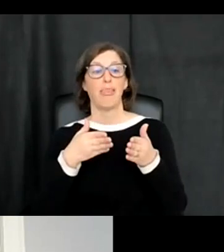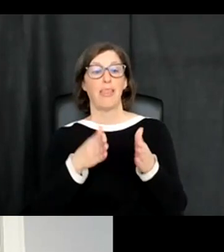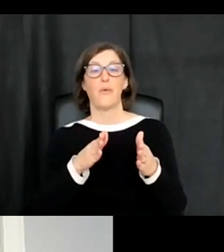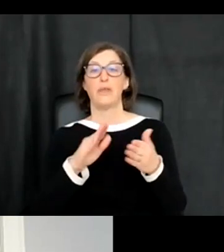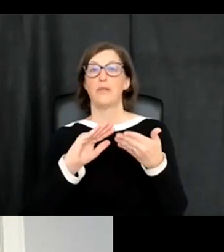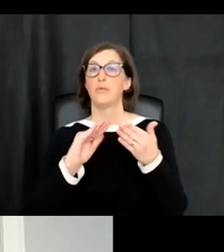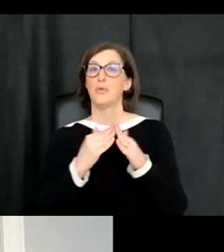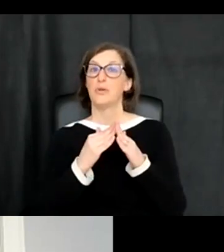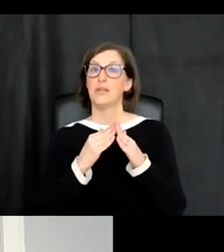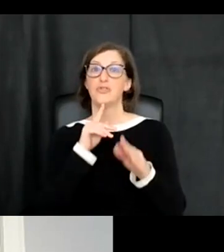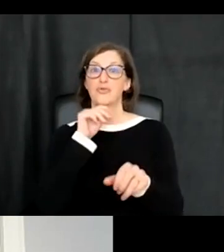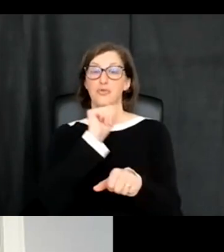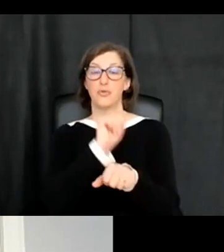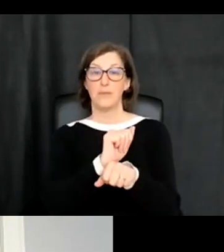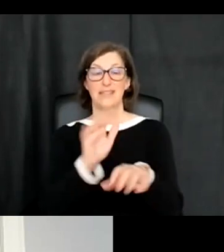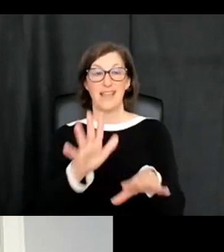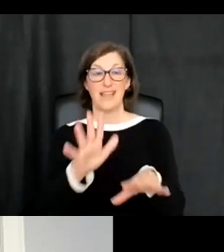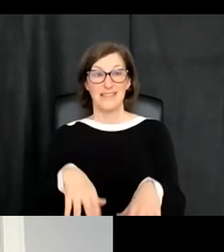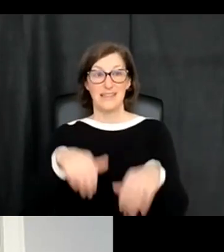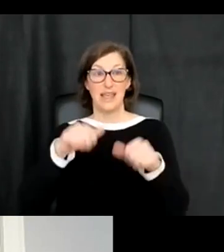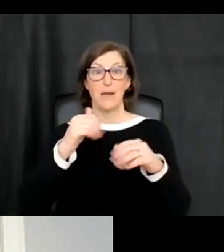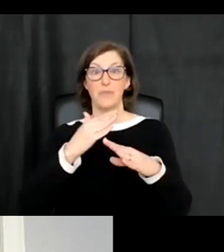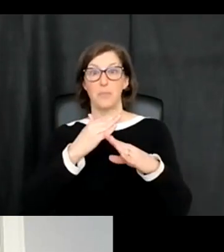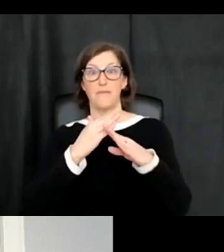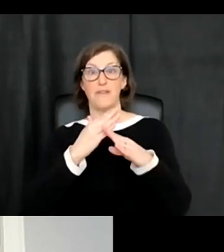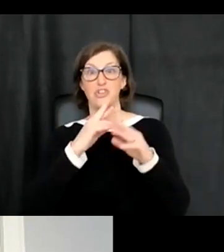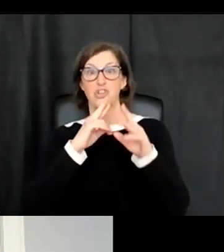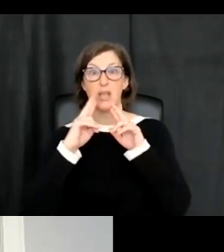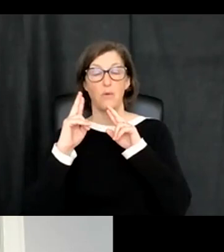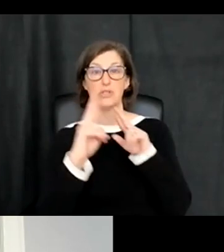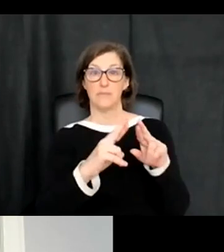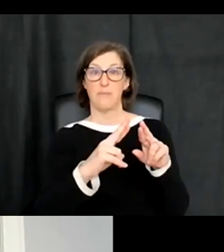to actually take up the prevention and response